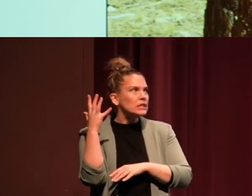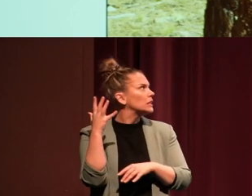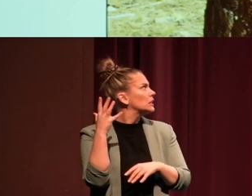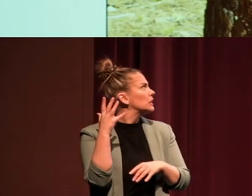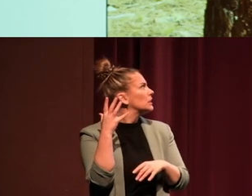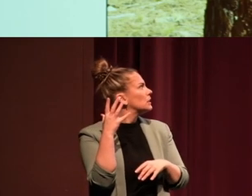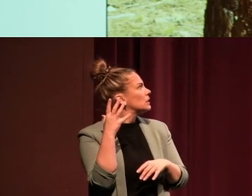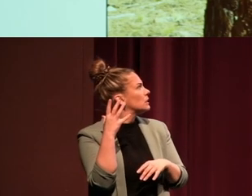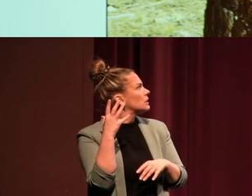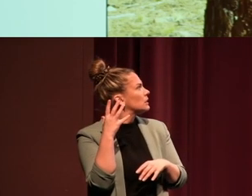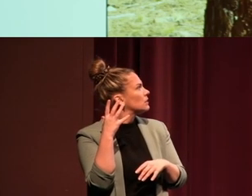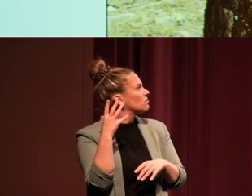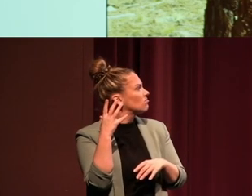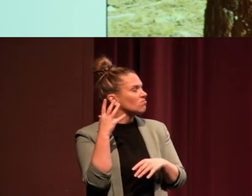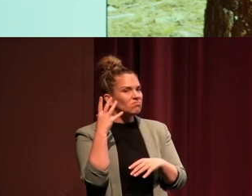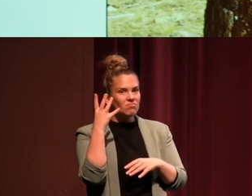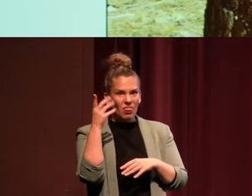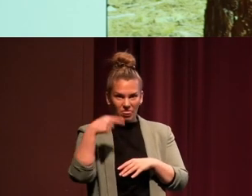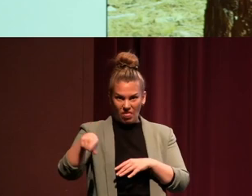thinning have enhanced